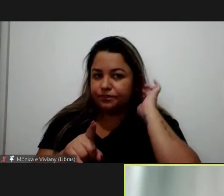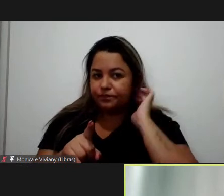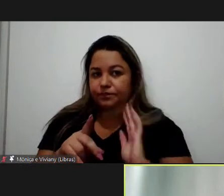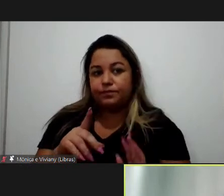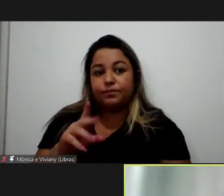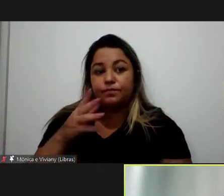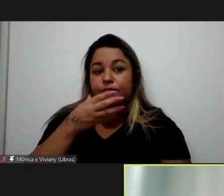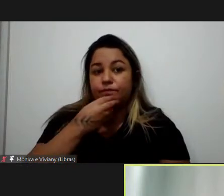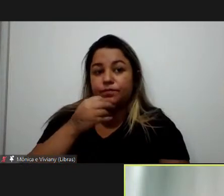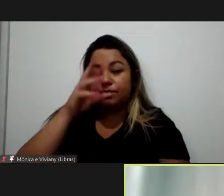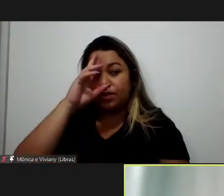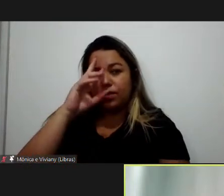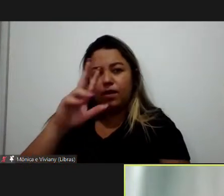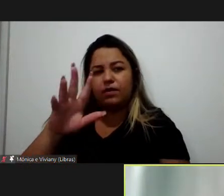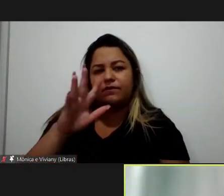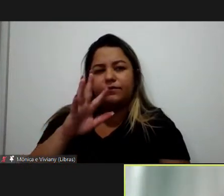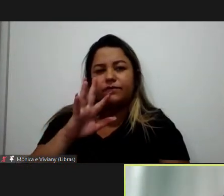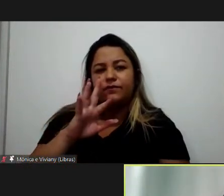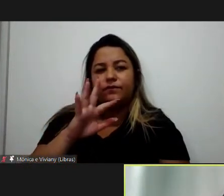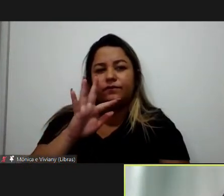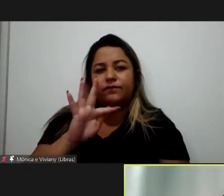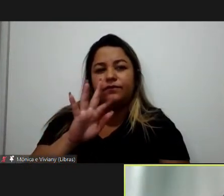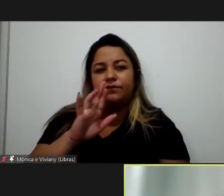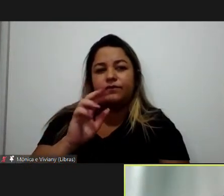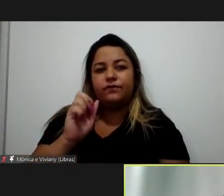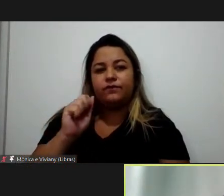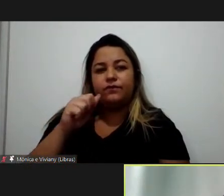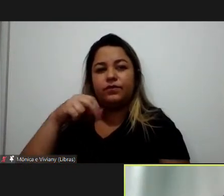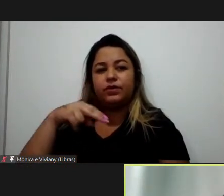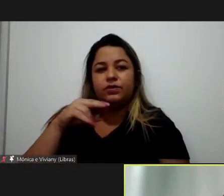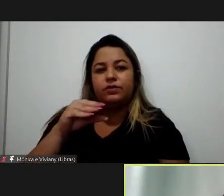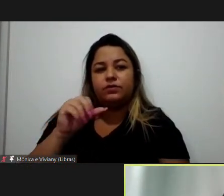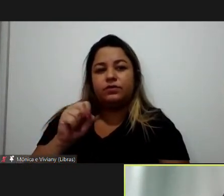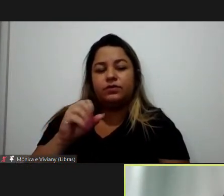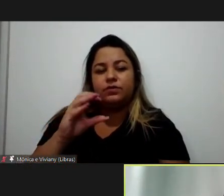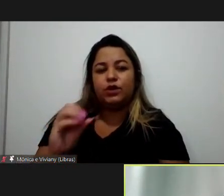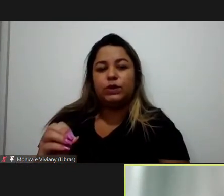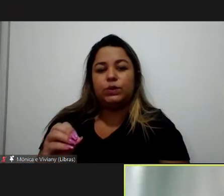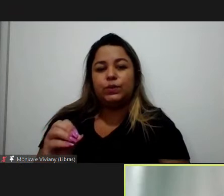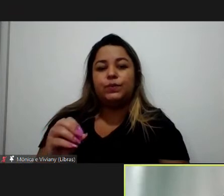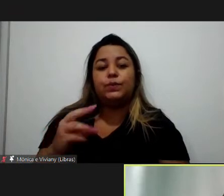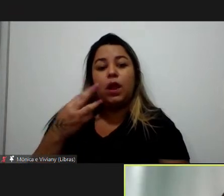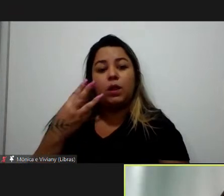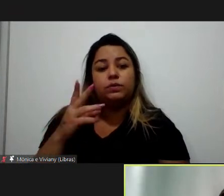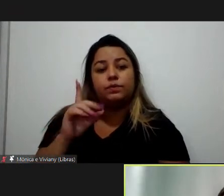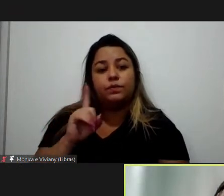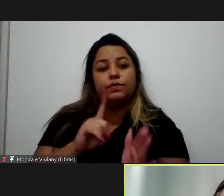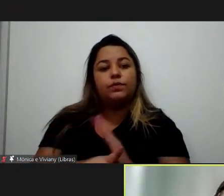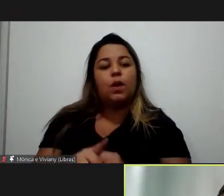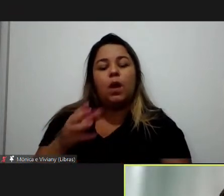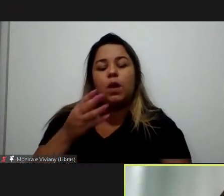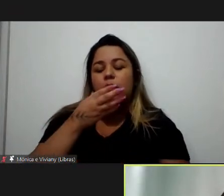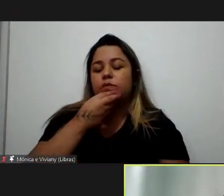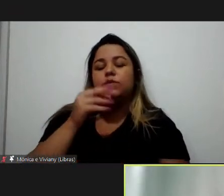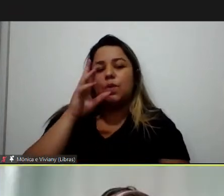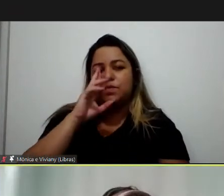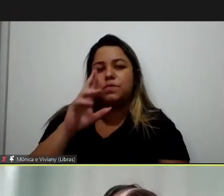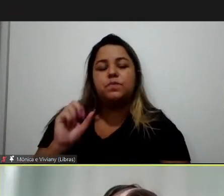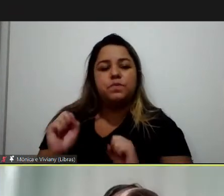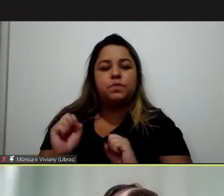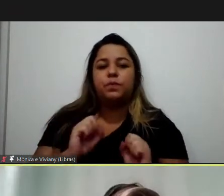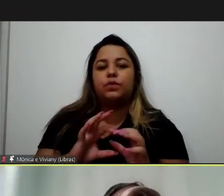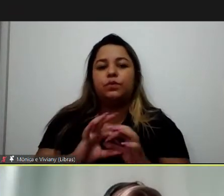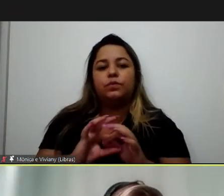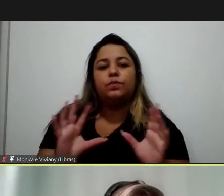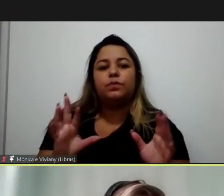3 questions for Mr. Francesco. Mr. Francesco, I'm going to put the 3 questions and